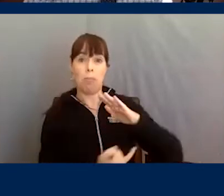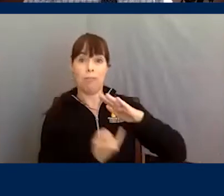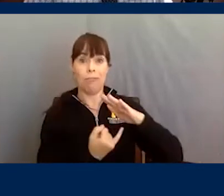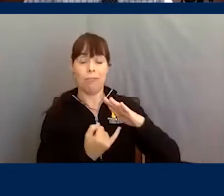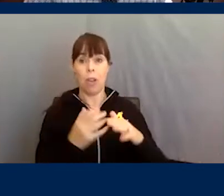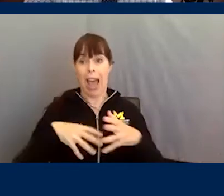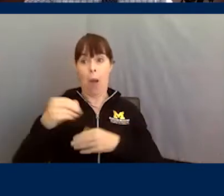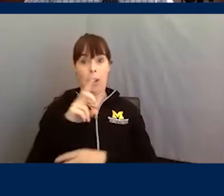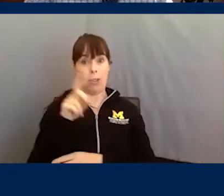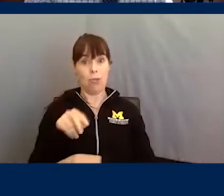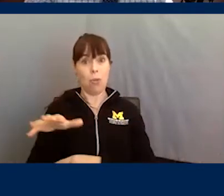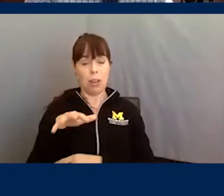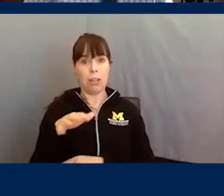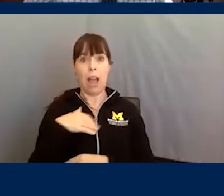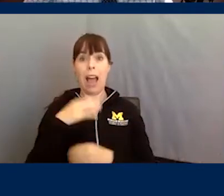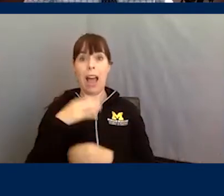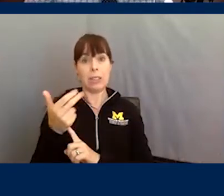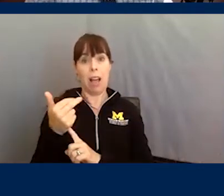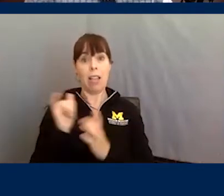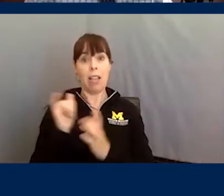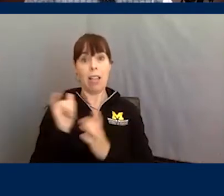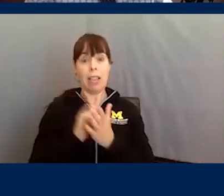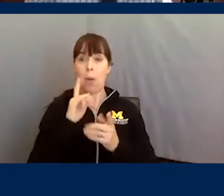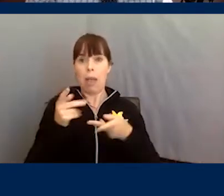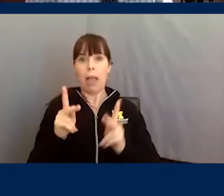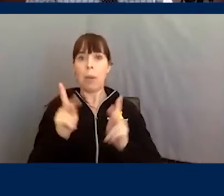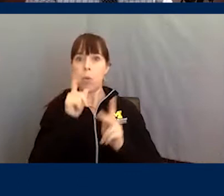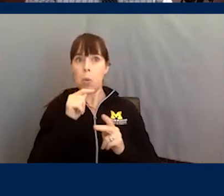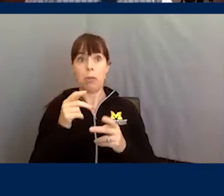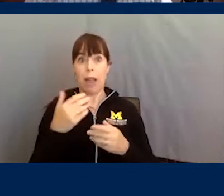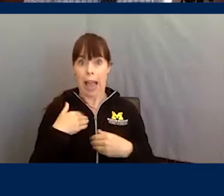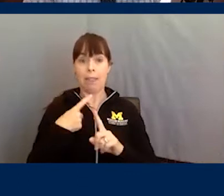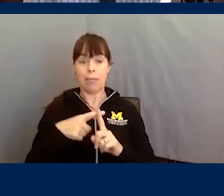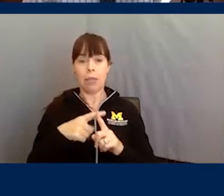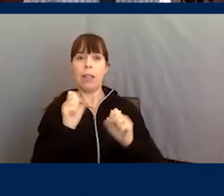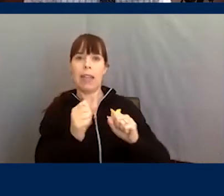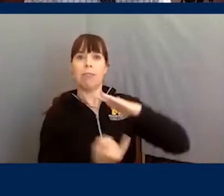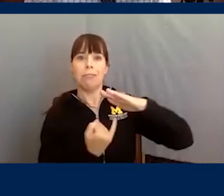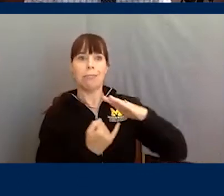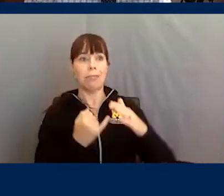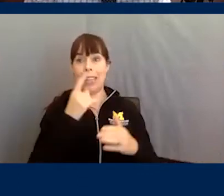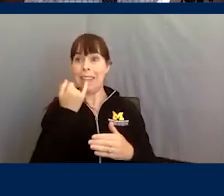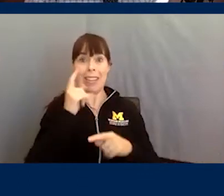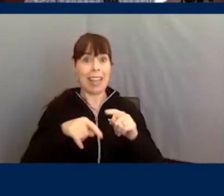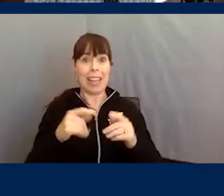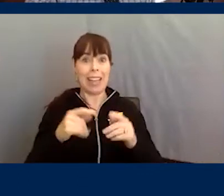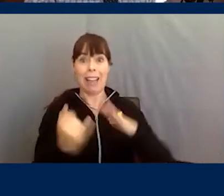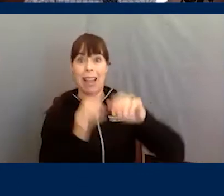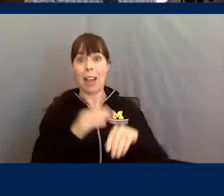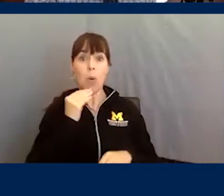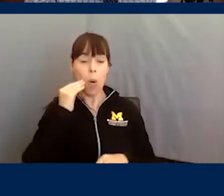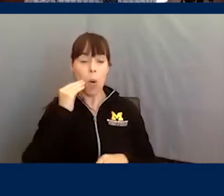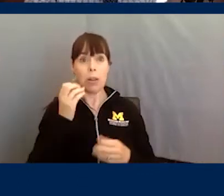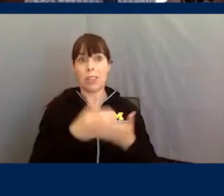Detroit, for example, there was a hotel that would allow people to quarantine if they were not able to, because sometimes people live, a lot of